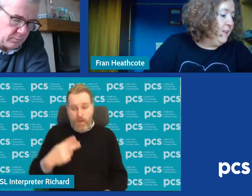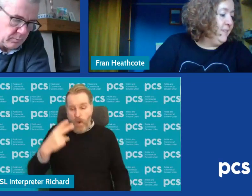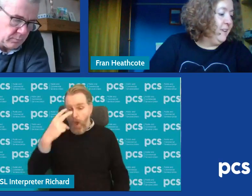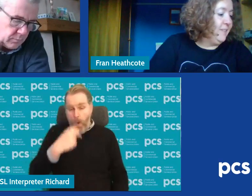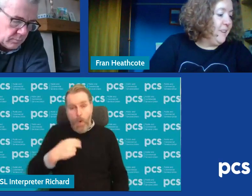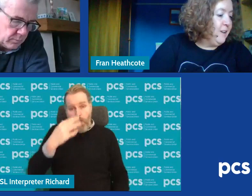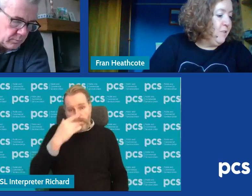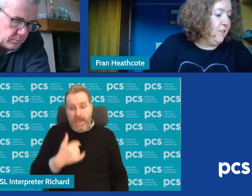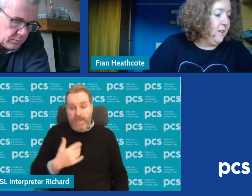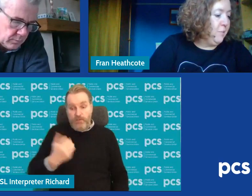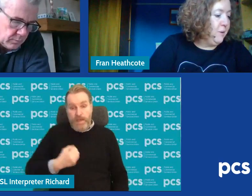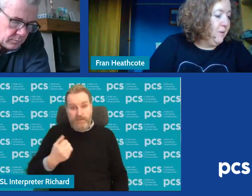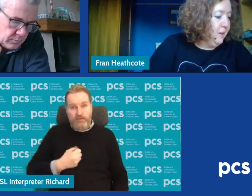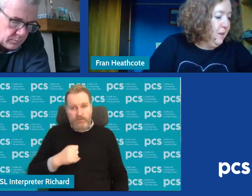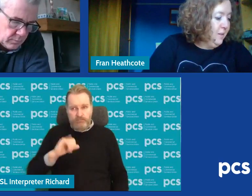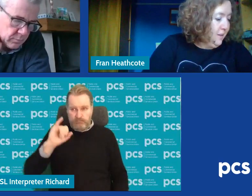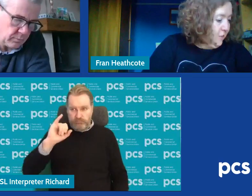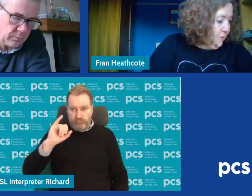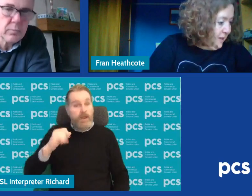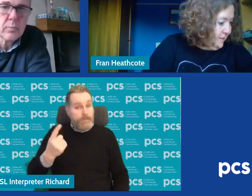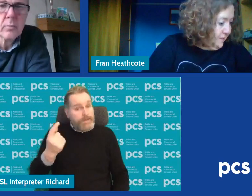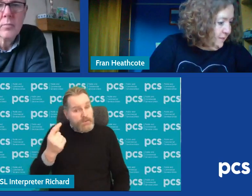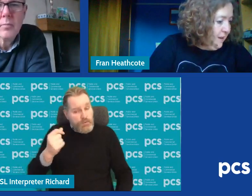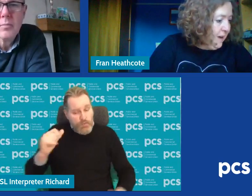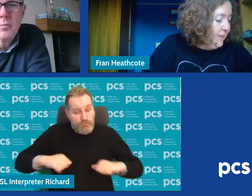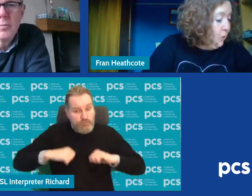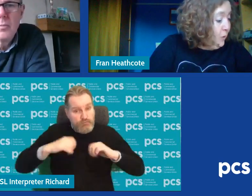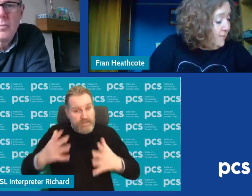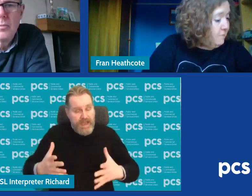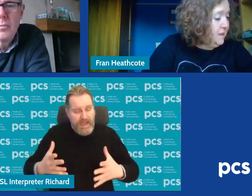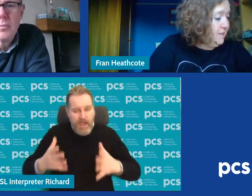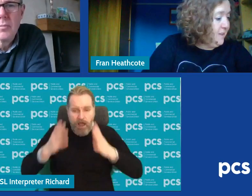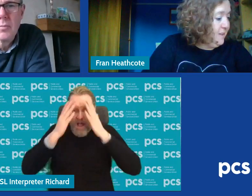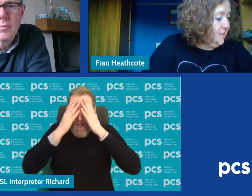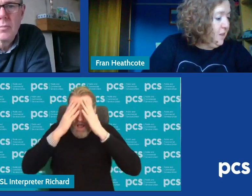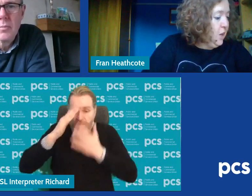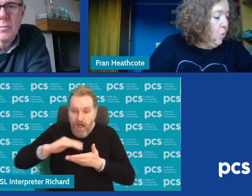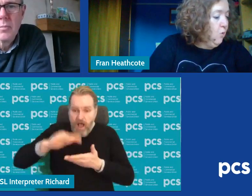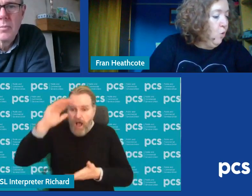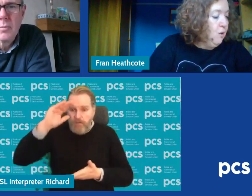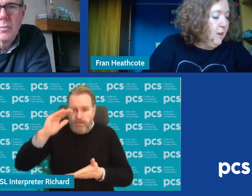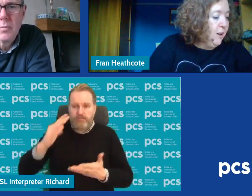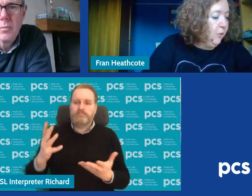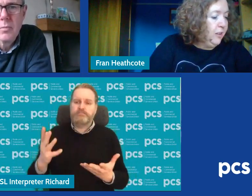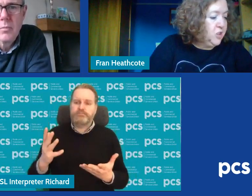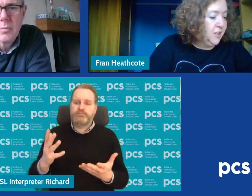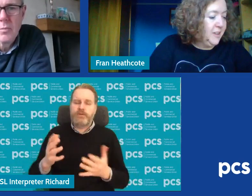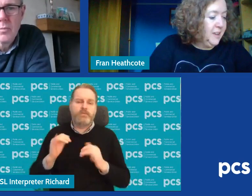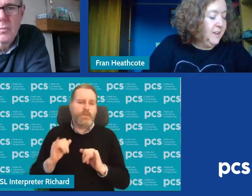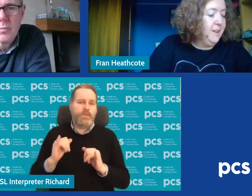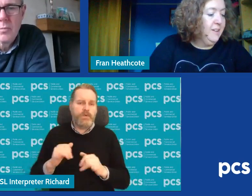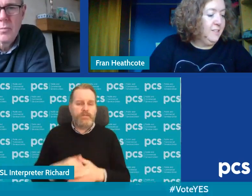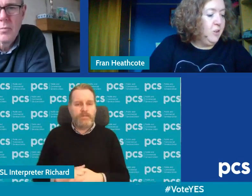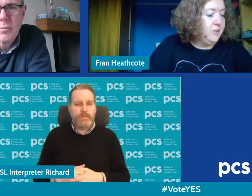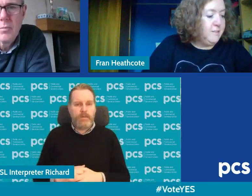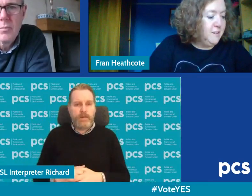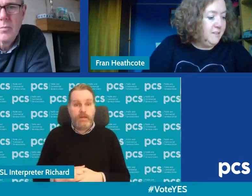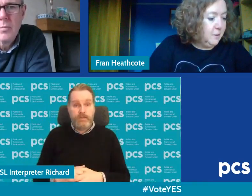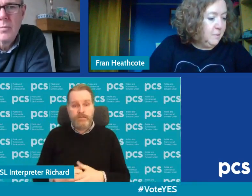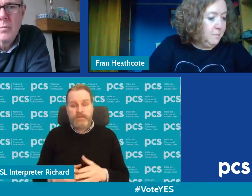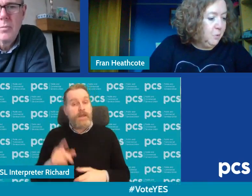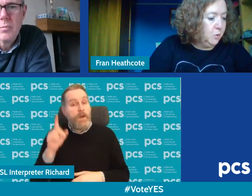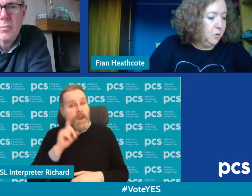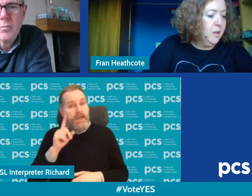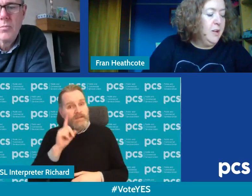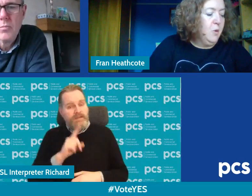now realising as I near retirement. So that's from Alison. And then Louise Smith says, we're all relying on each other here. Solidarity